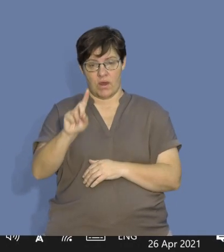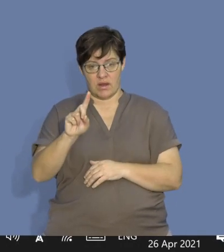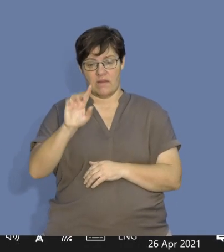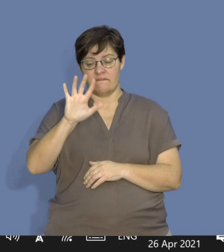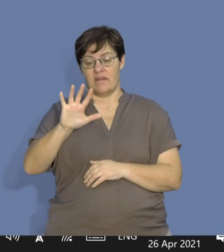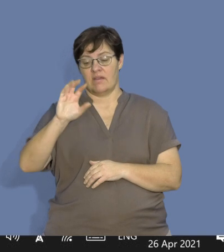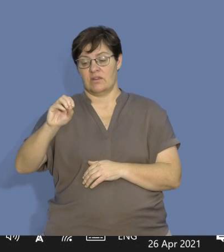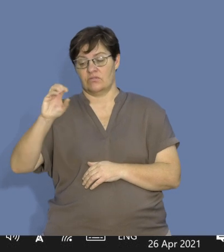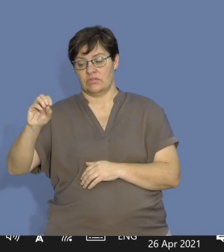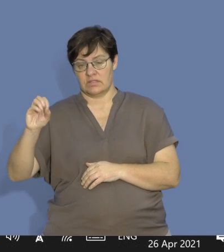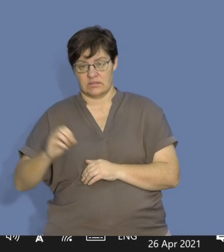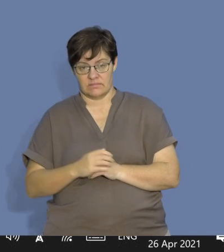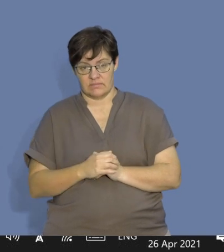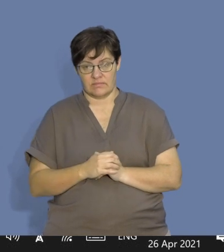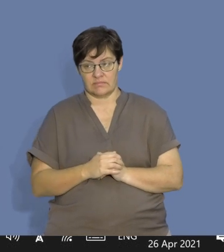year,